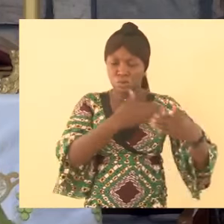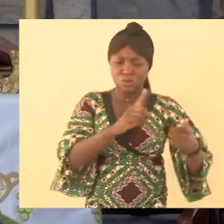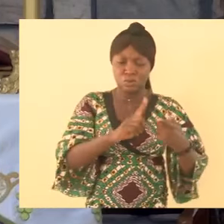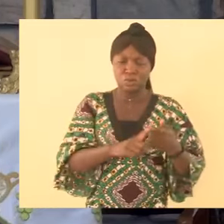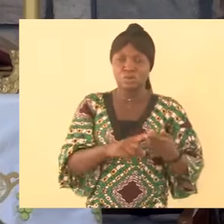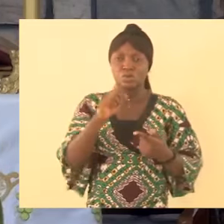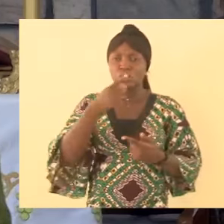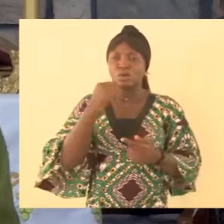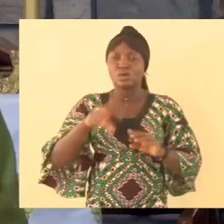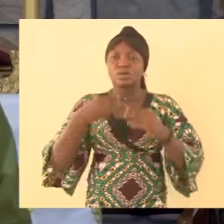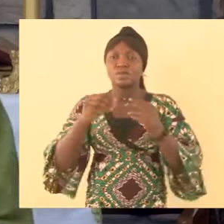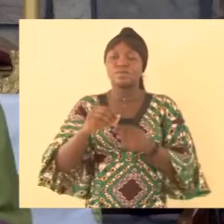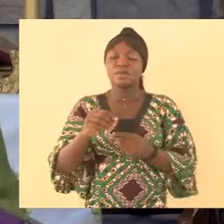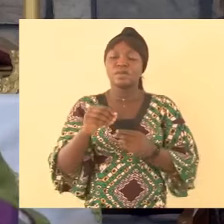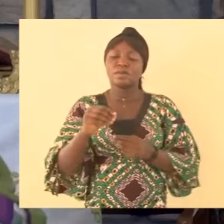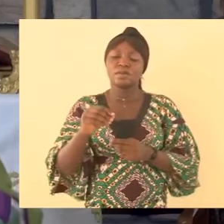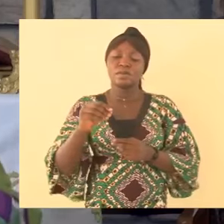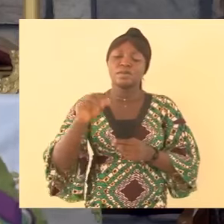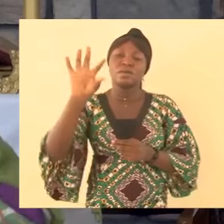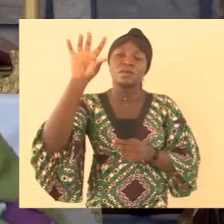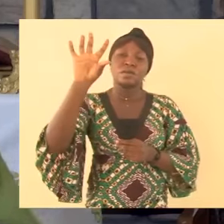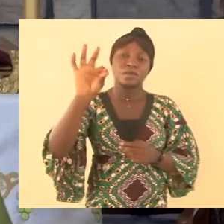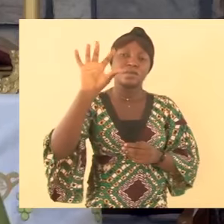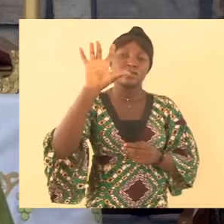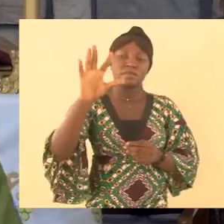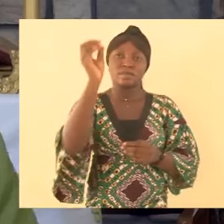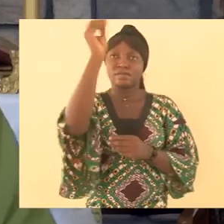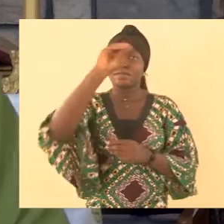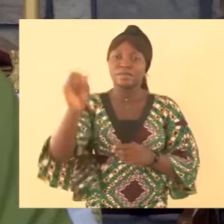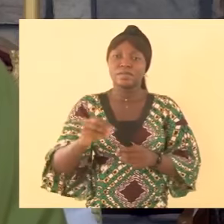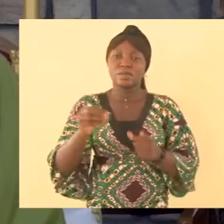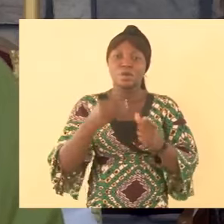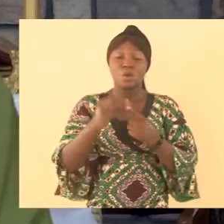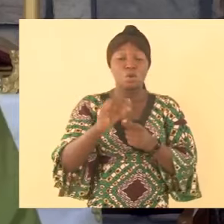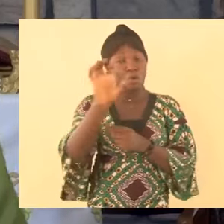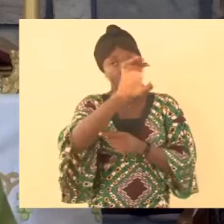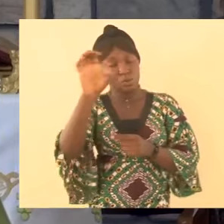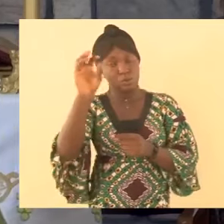given 95% or 100% of the riches.